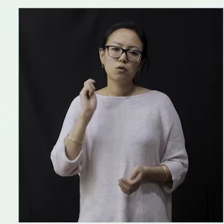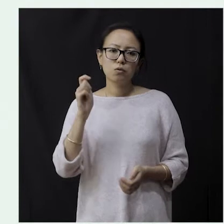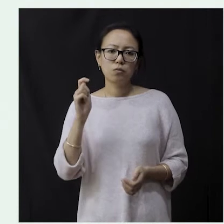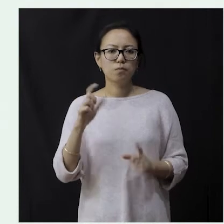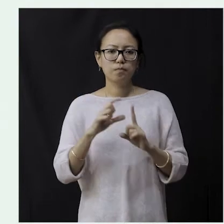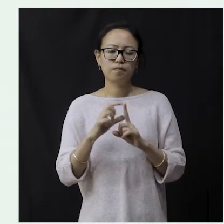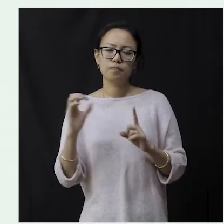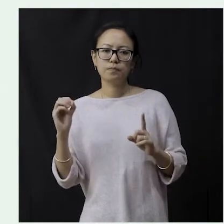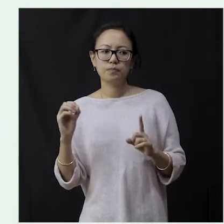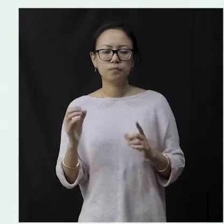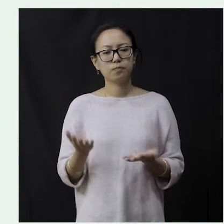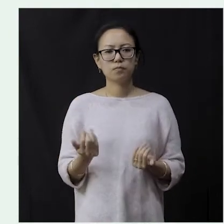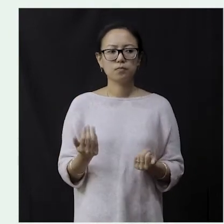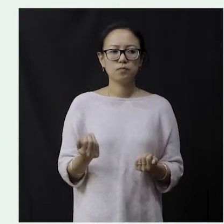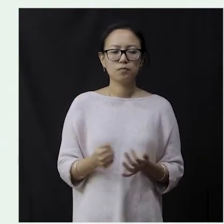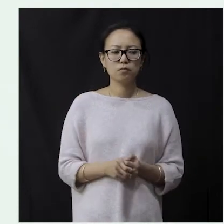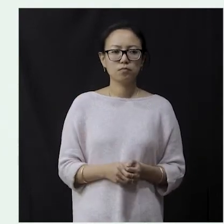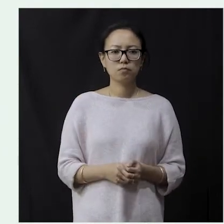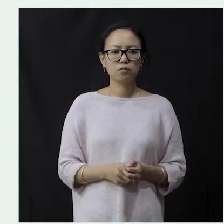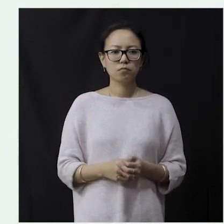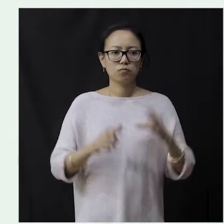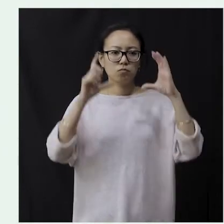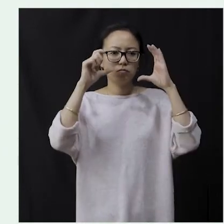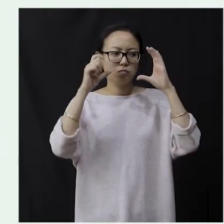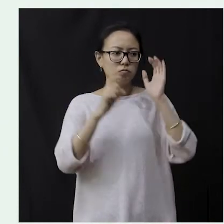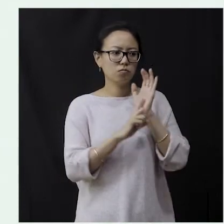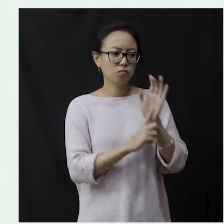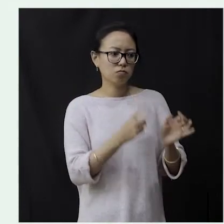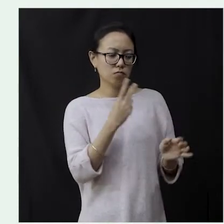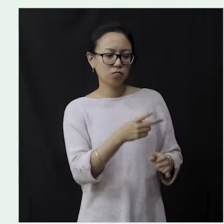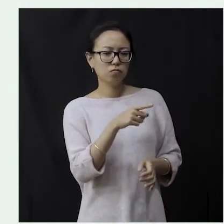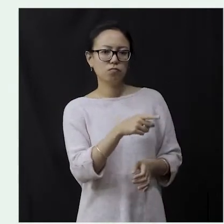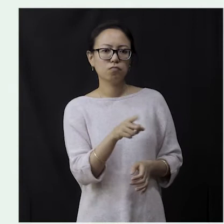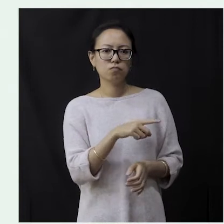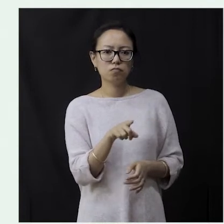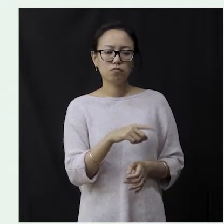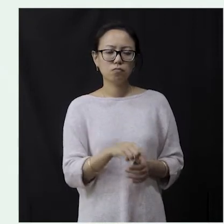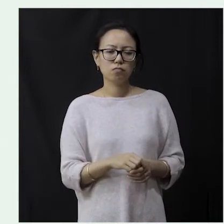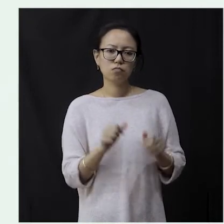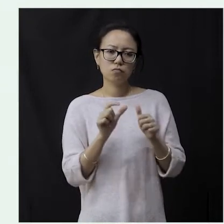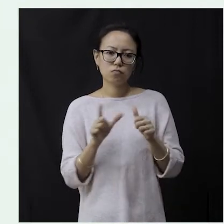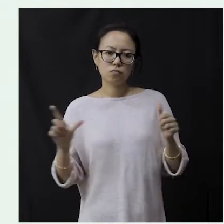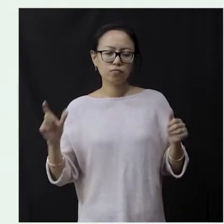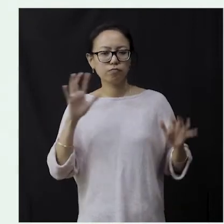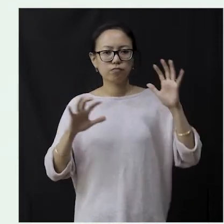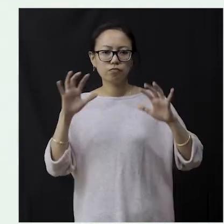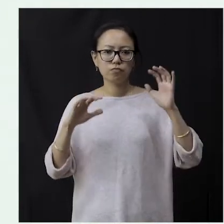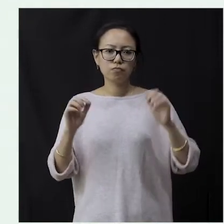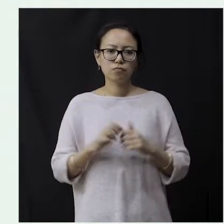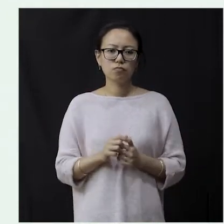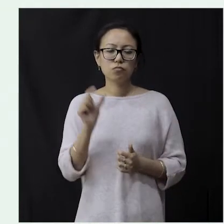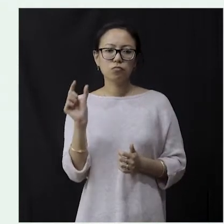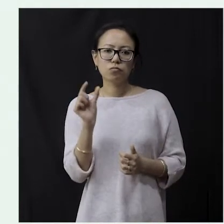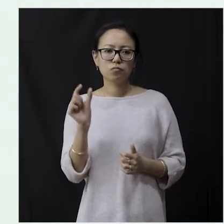look. We have the horse, the donkey, the cow, the buffalo, and the camel. All right.